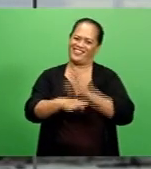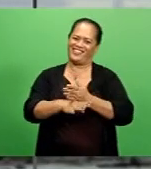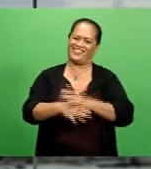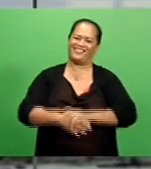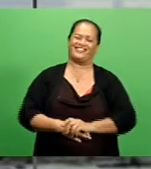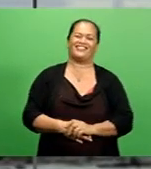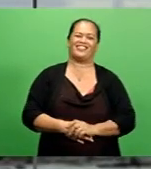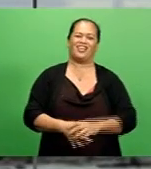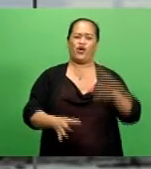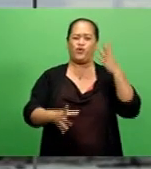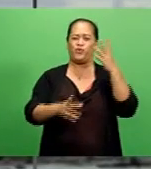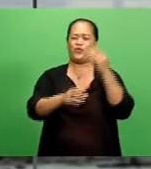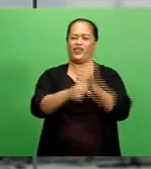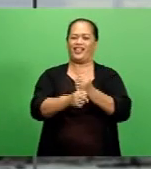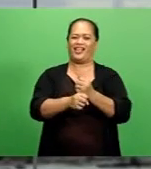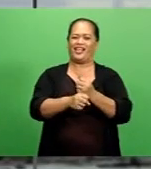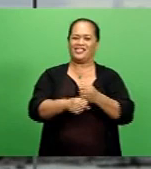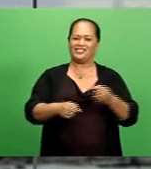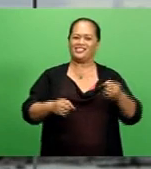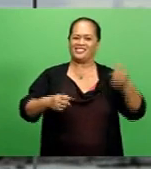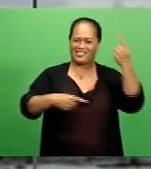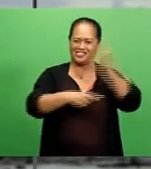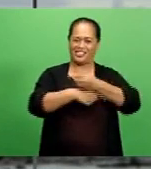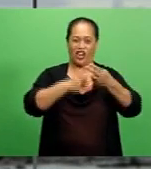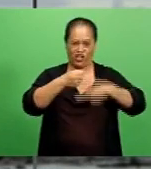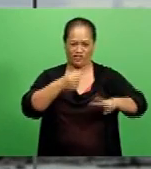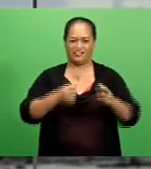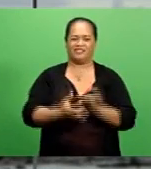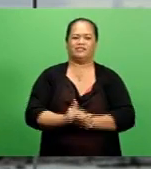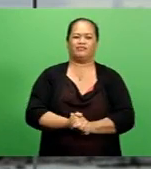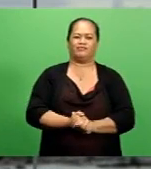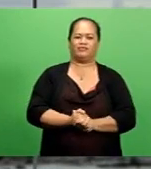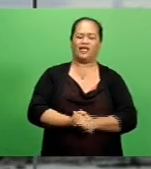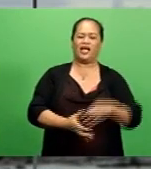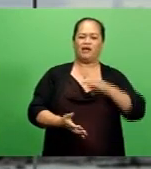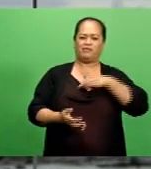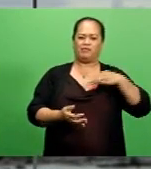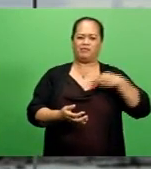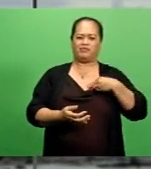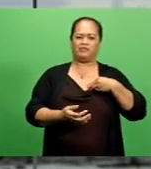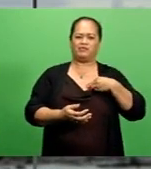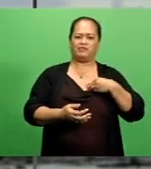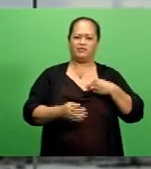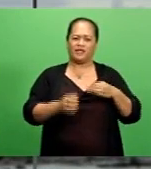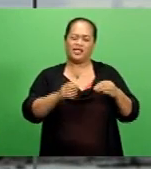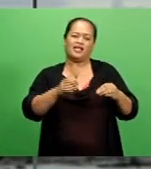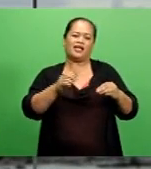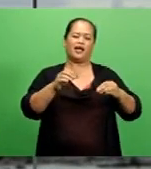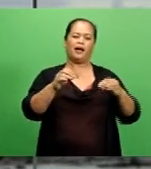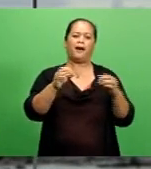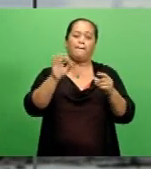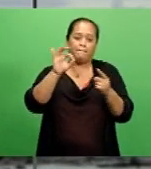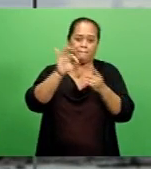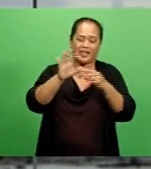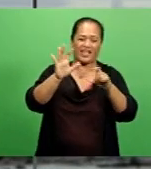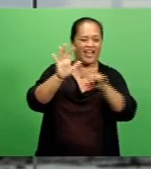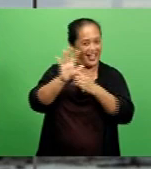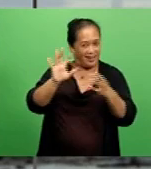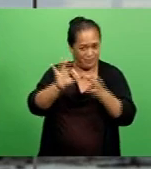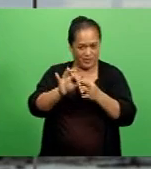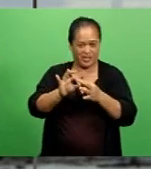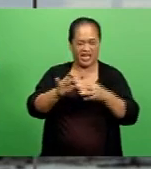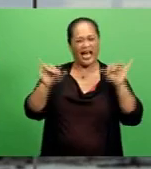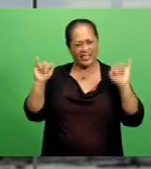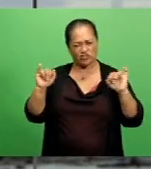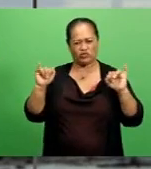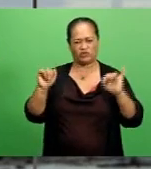Recapping our main stories, Minister lays blame on PRB, issues raised at Law Convention, and Madhuata